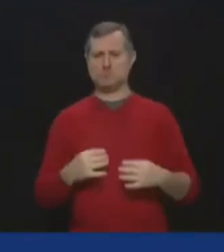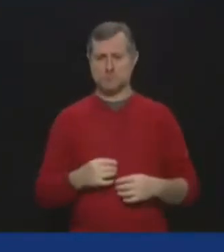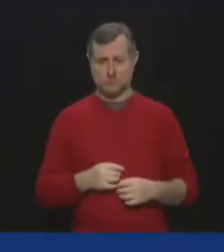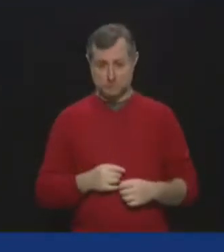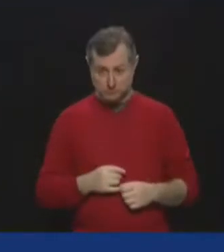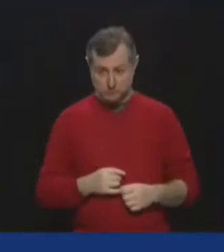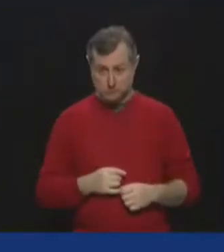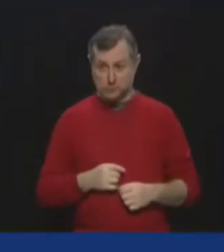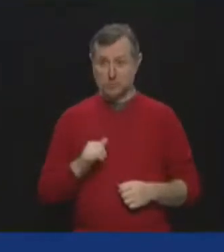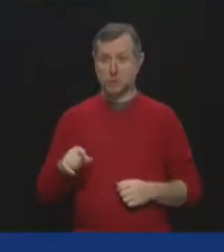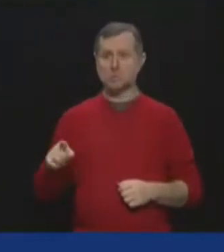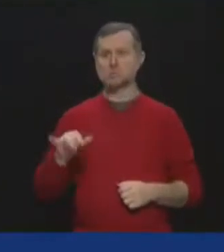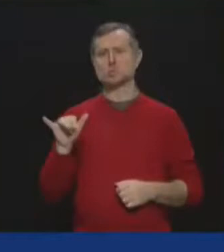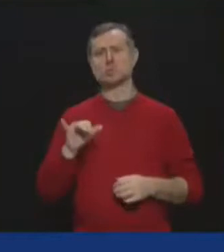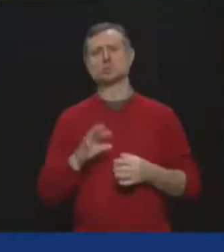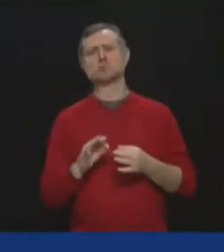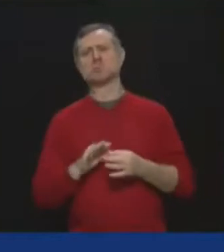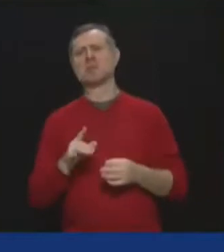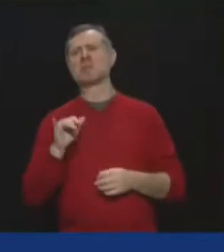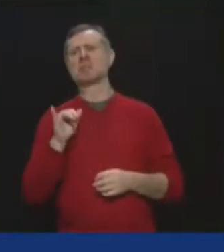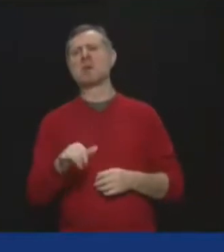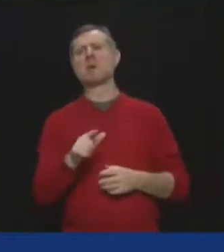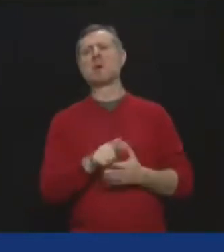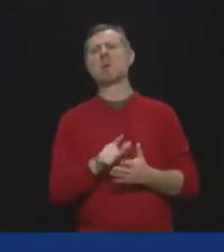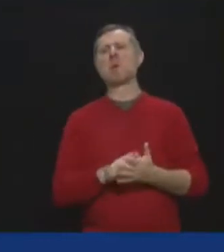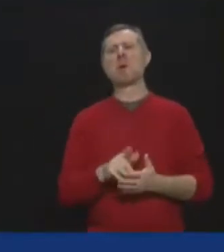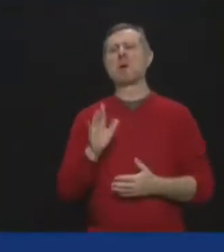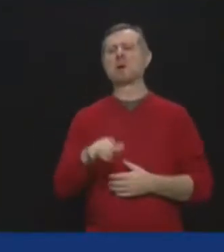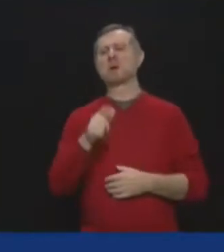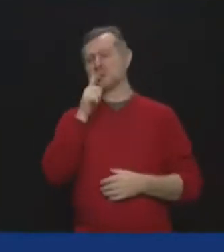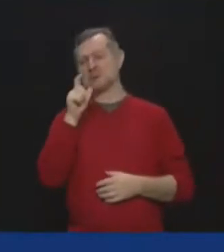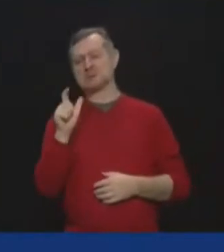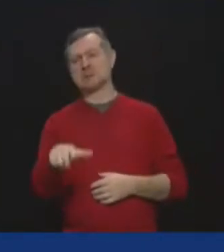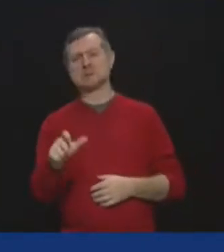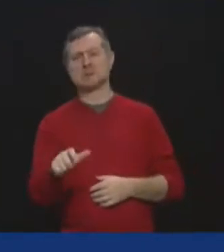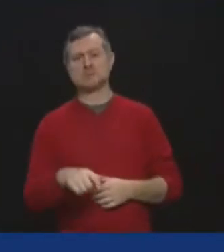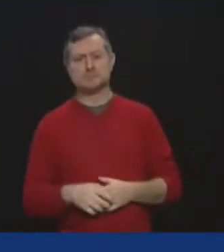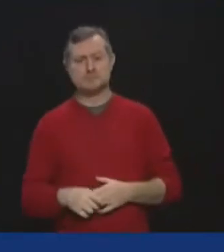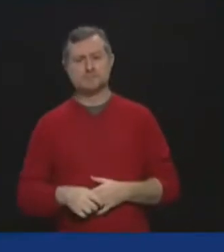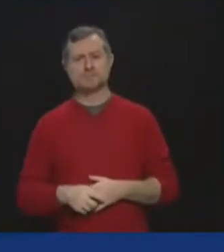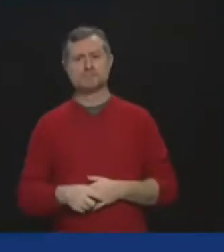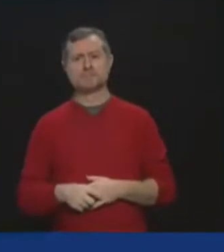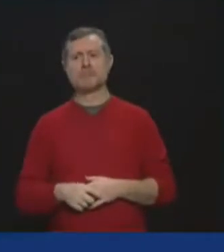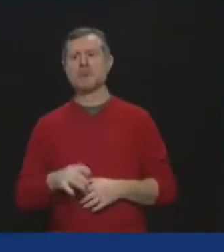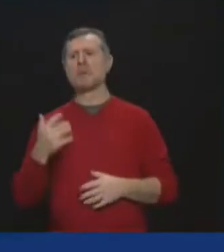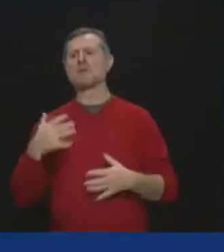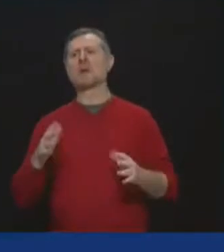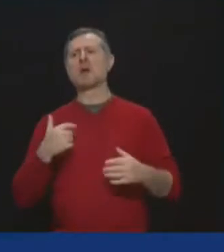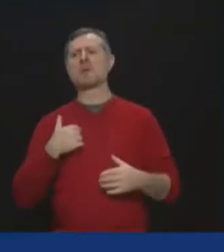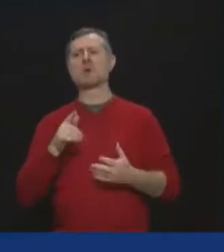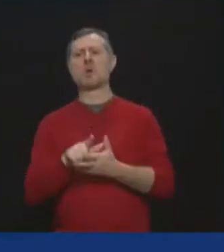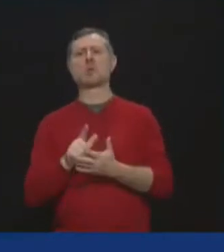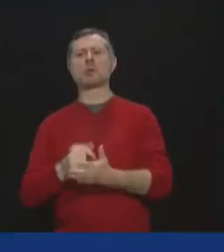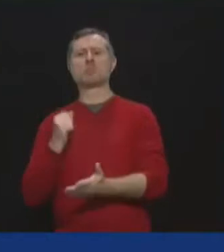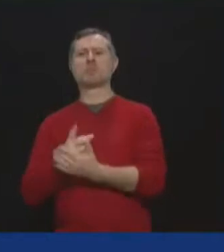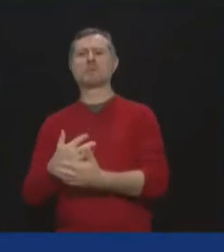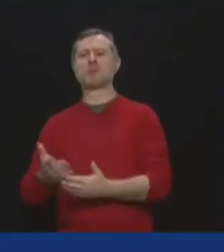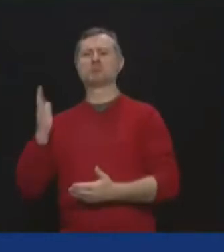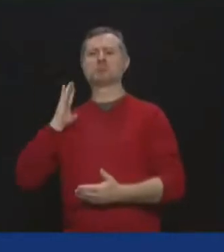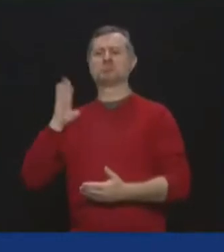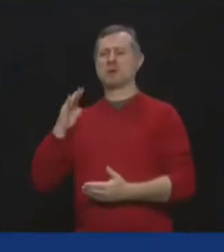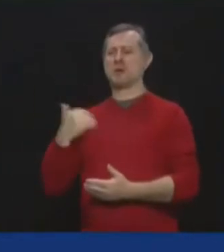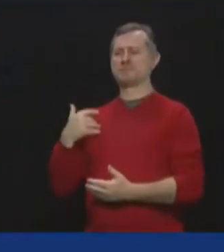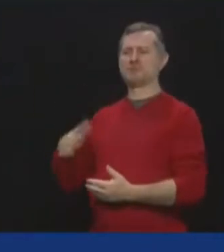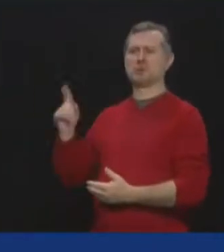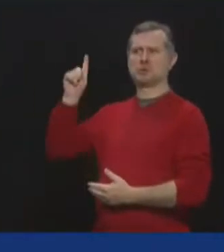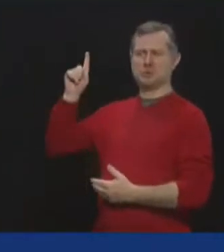endeavor was unnecessary because this was settled law. The fact that New York's